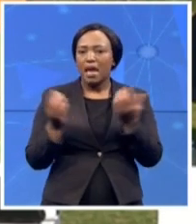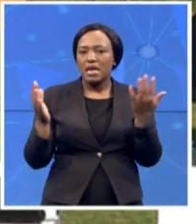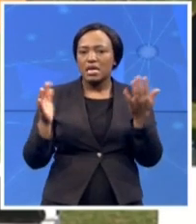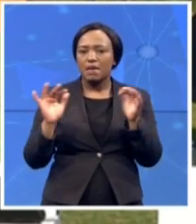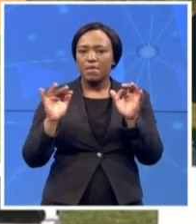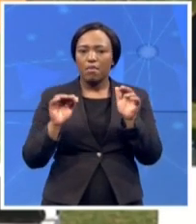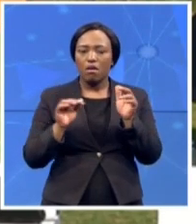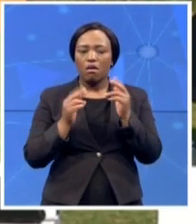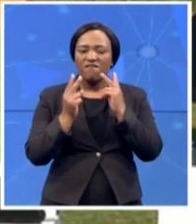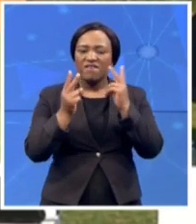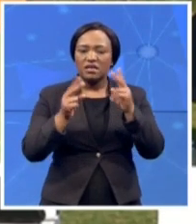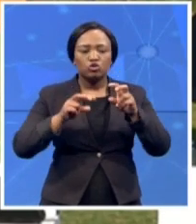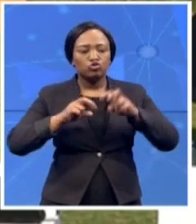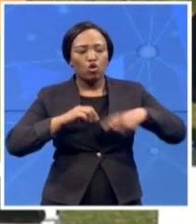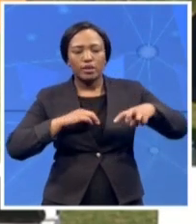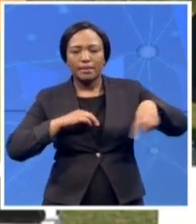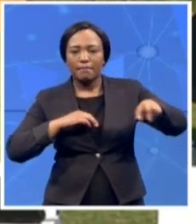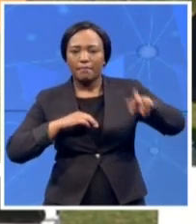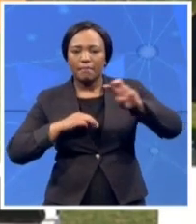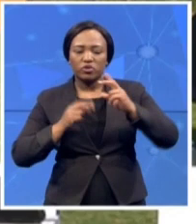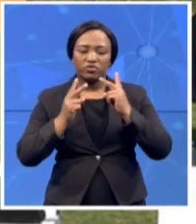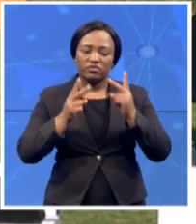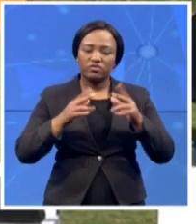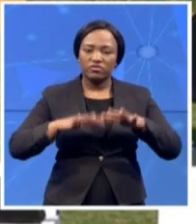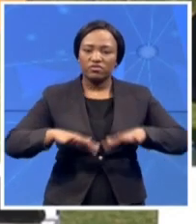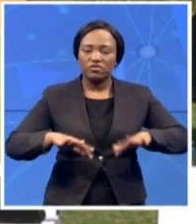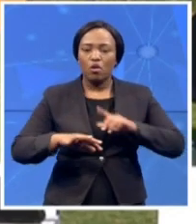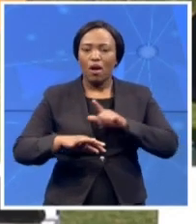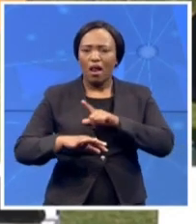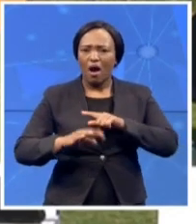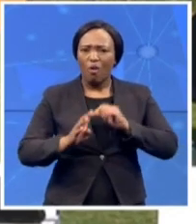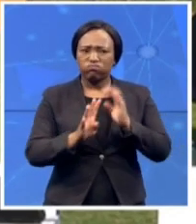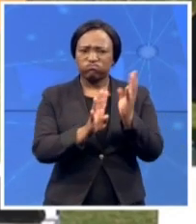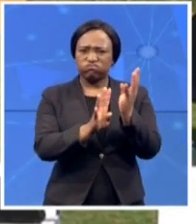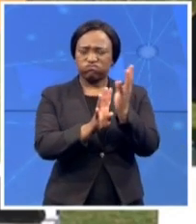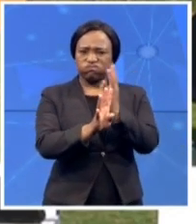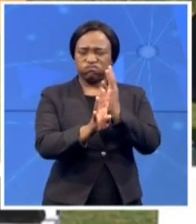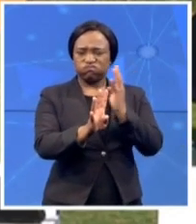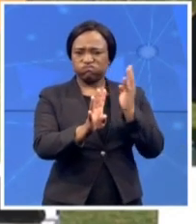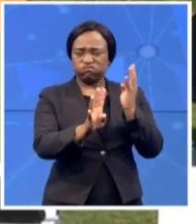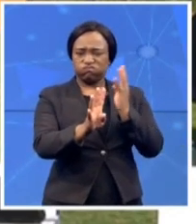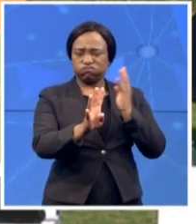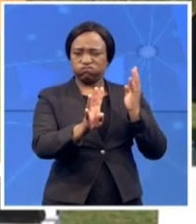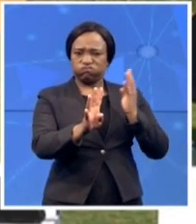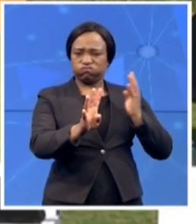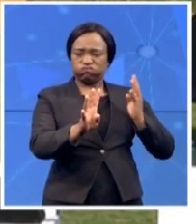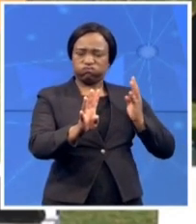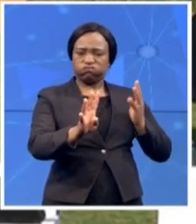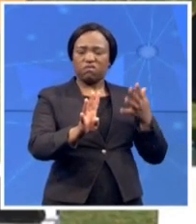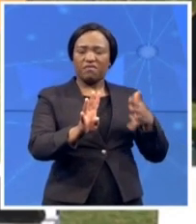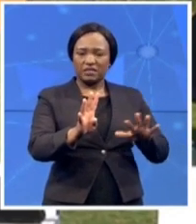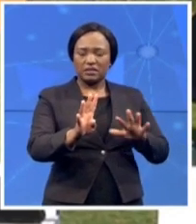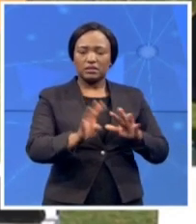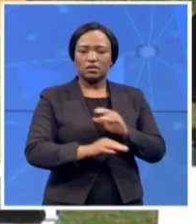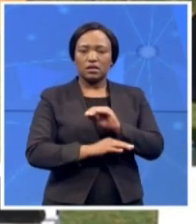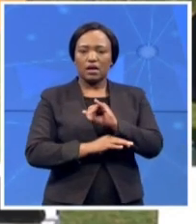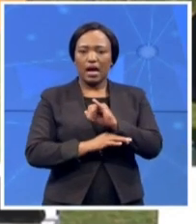queues that are represented here. And the IEC has been managing these elections for the